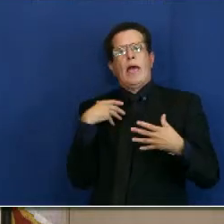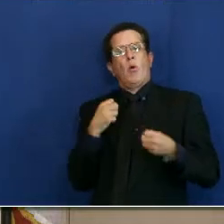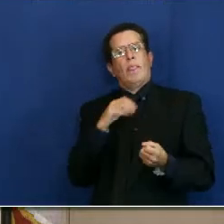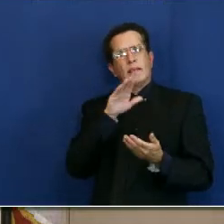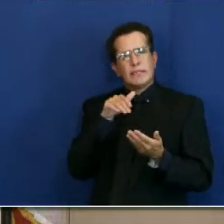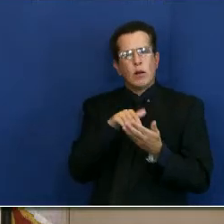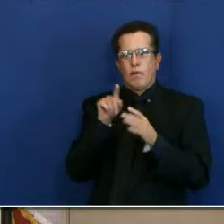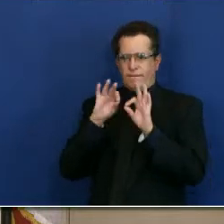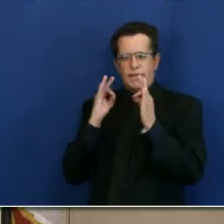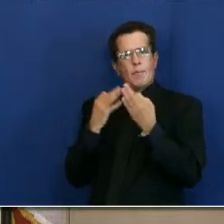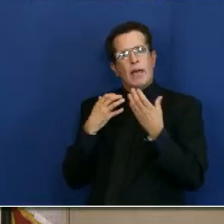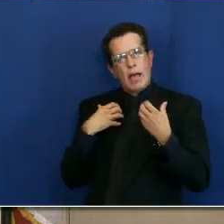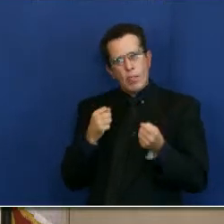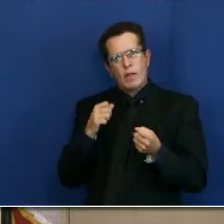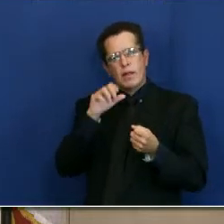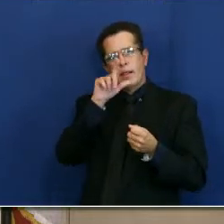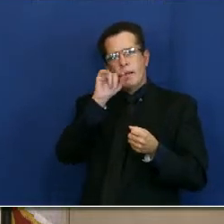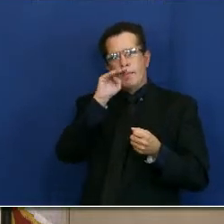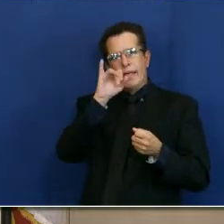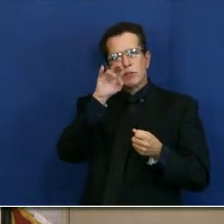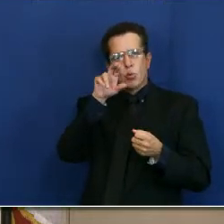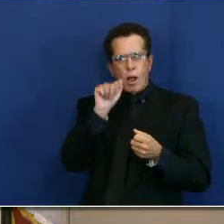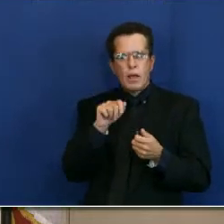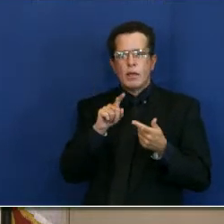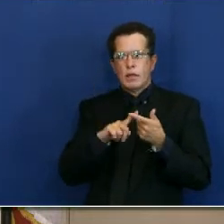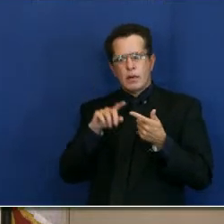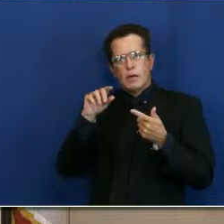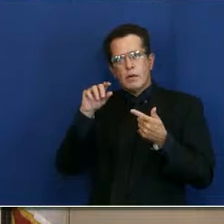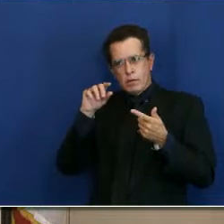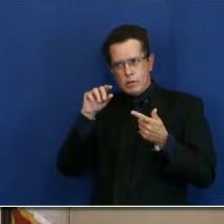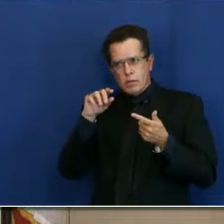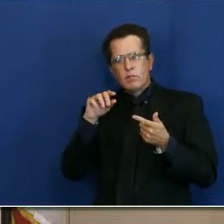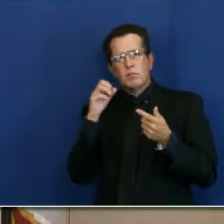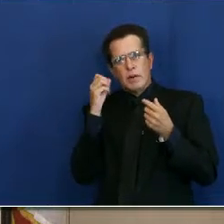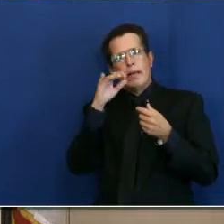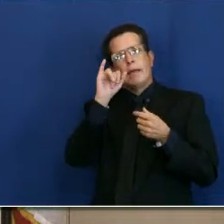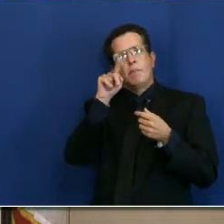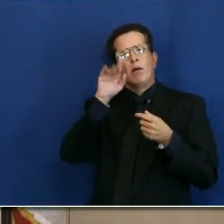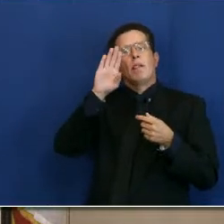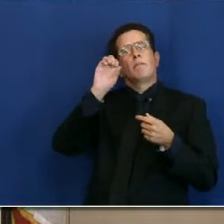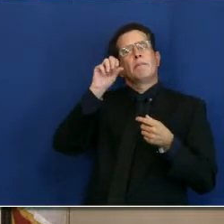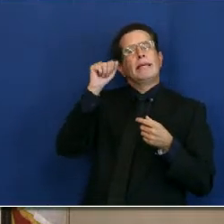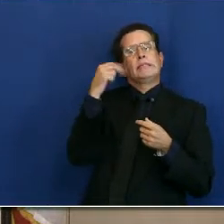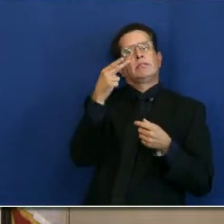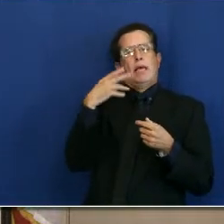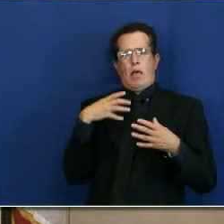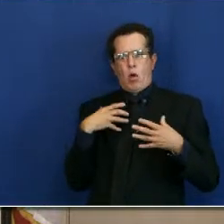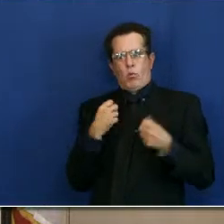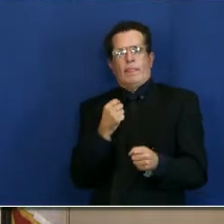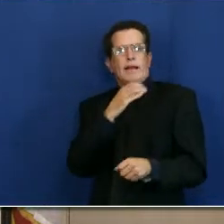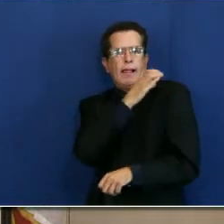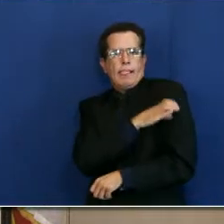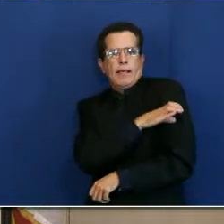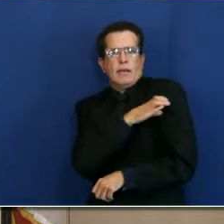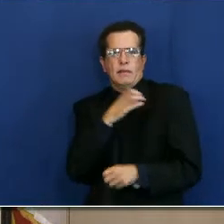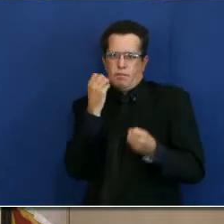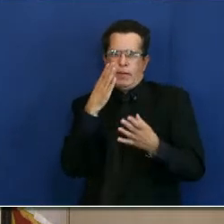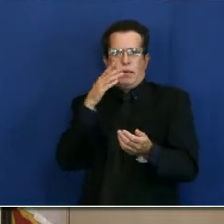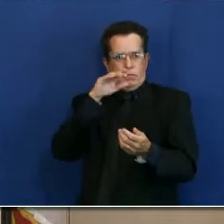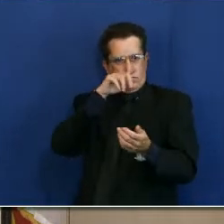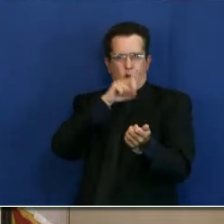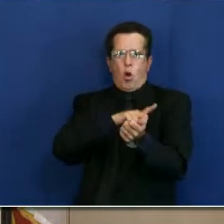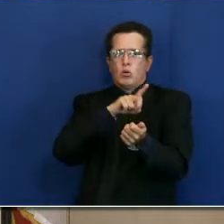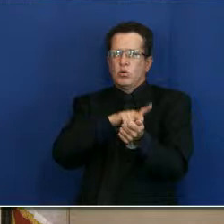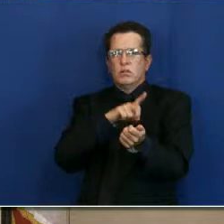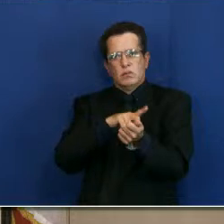Family Health Centers, La Maestra, Operation Samahan, and the Imperial Beach Health Clinic. And I know my fellow